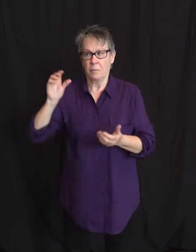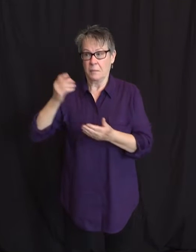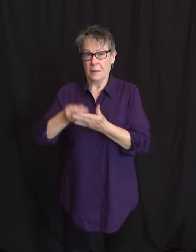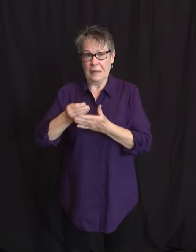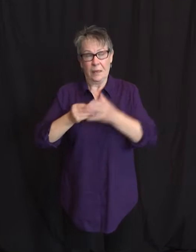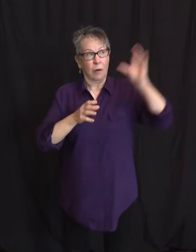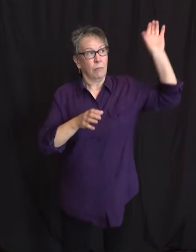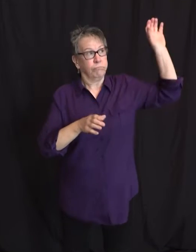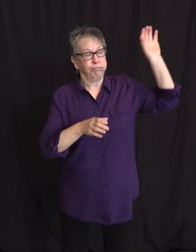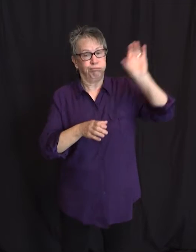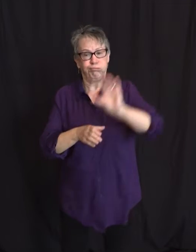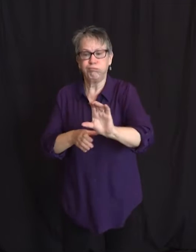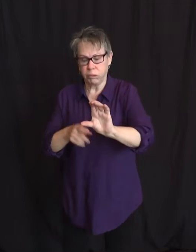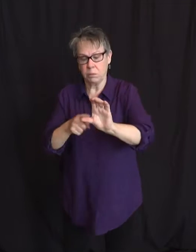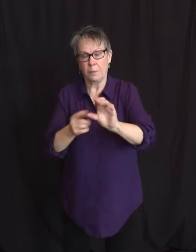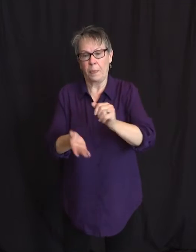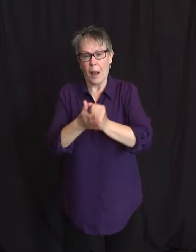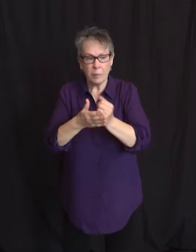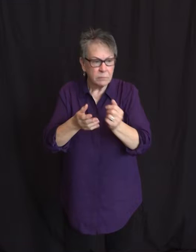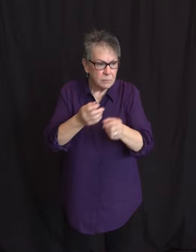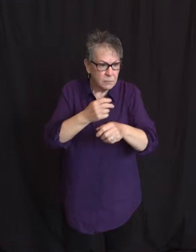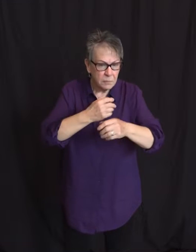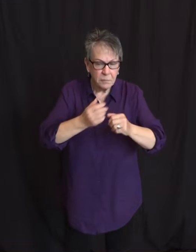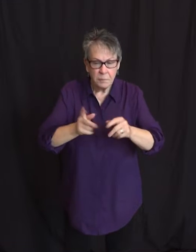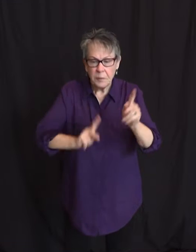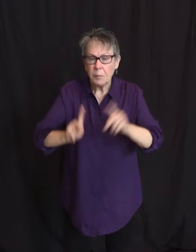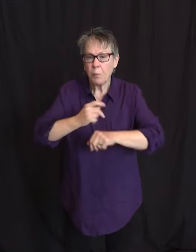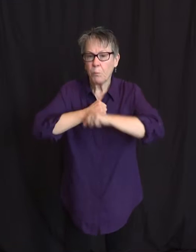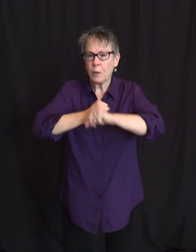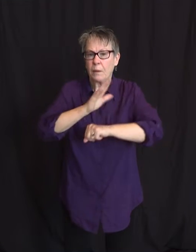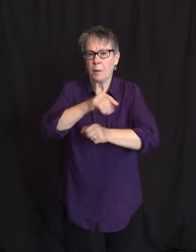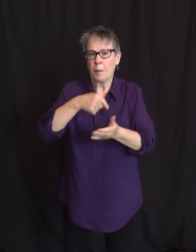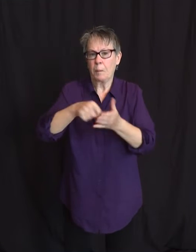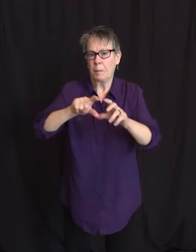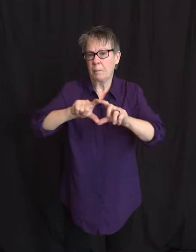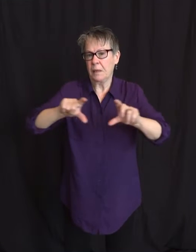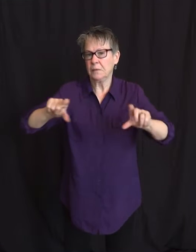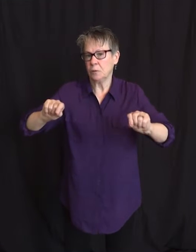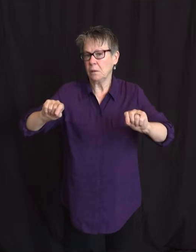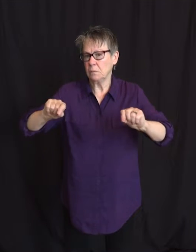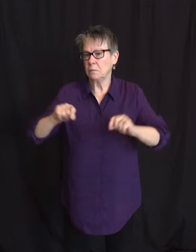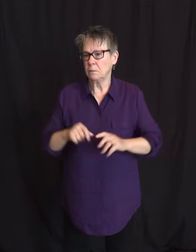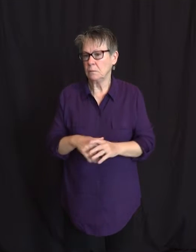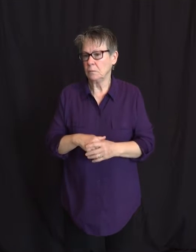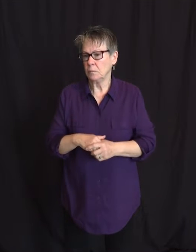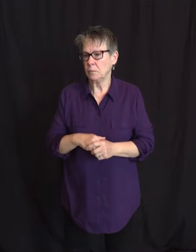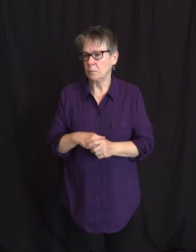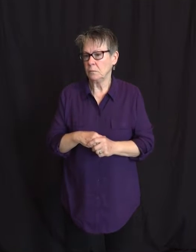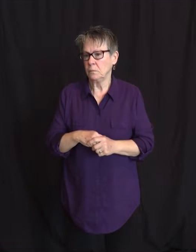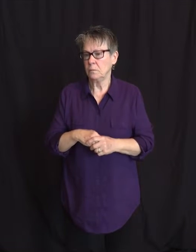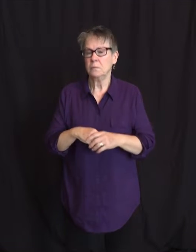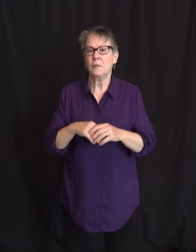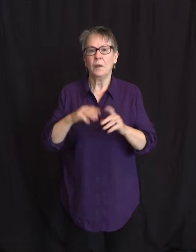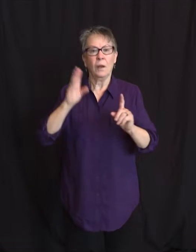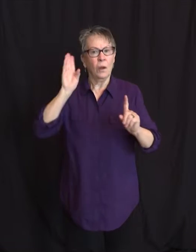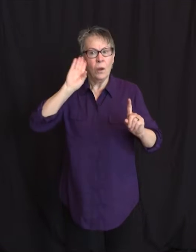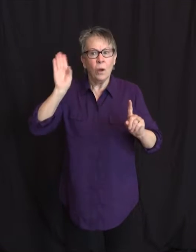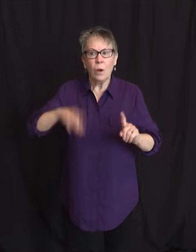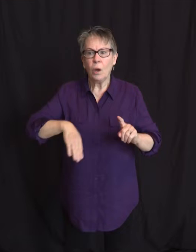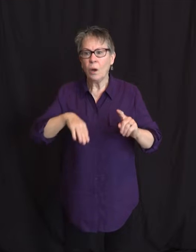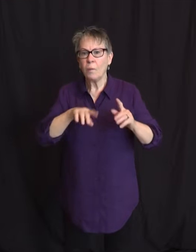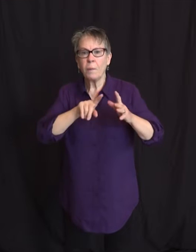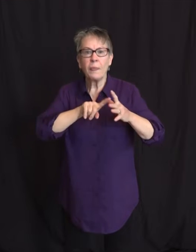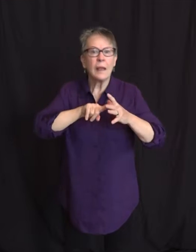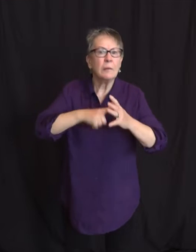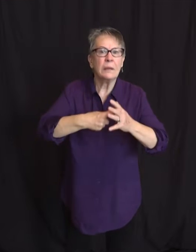because the banks were not returning your calls, because the loans were not coming through, that program is back in business today. So